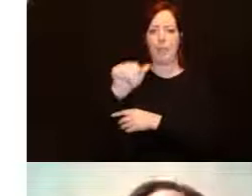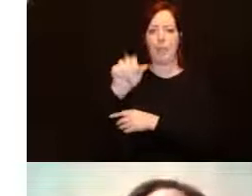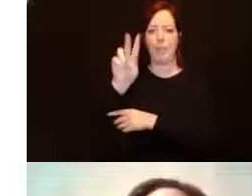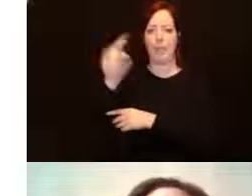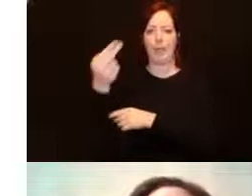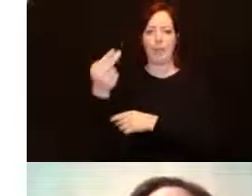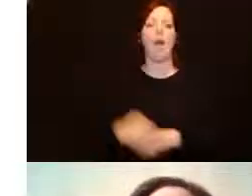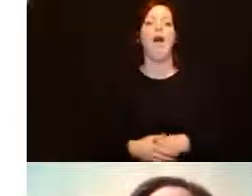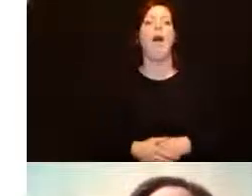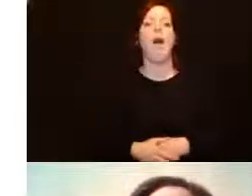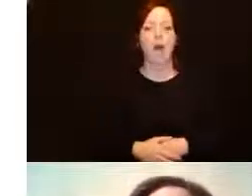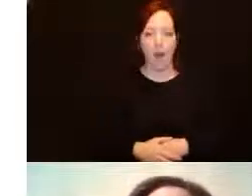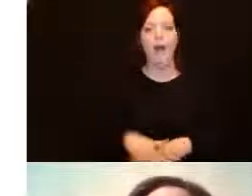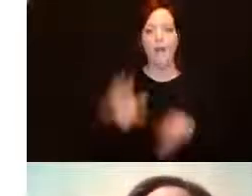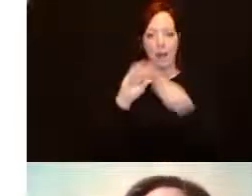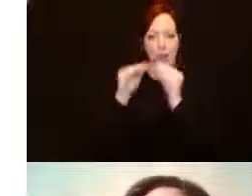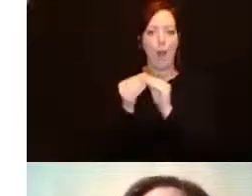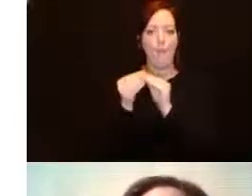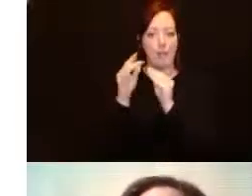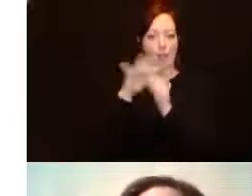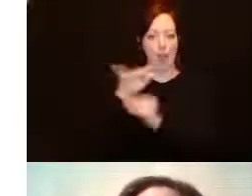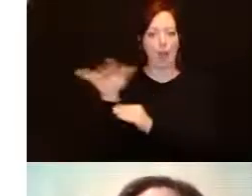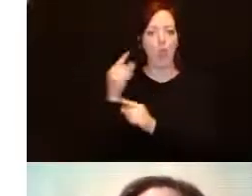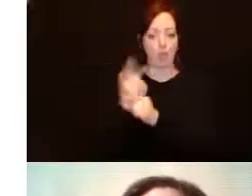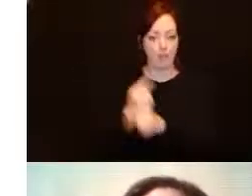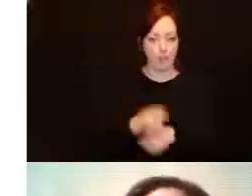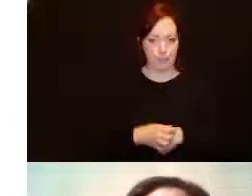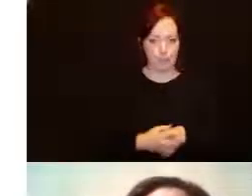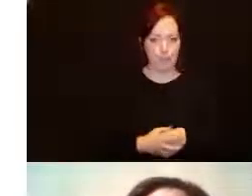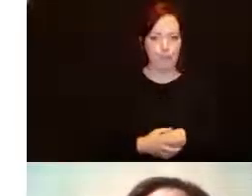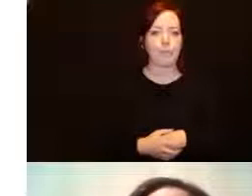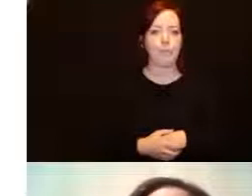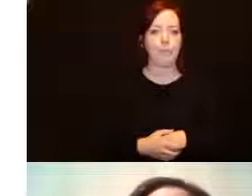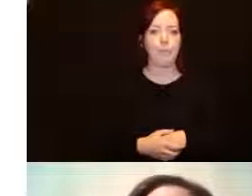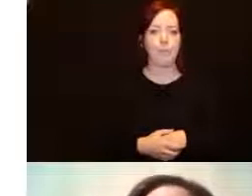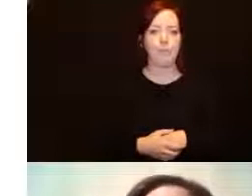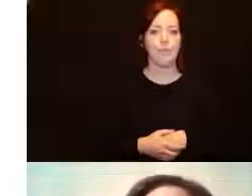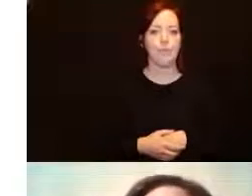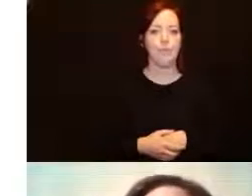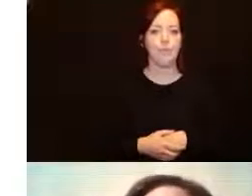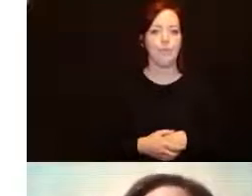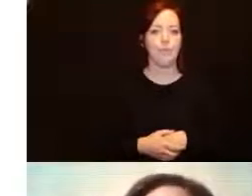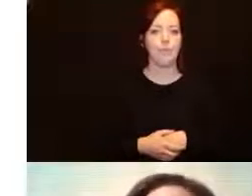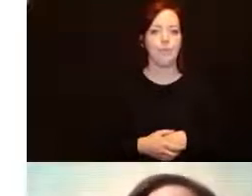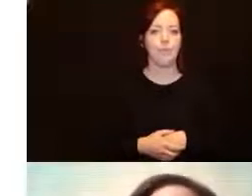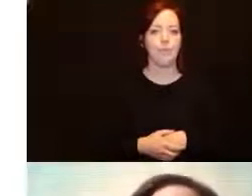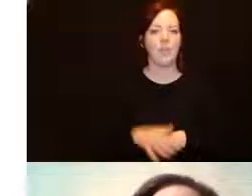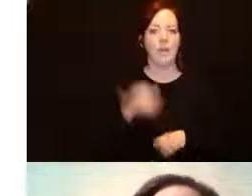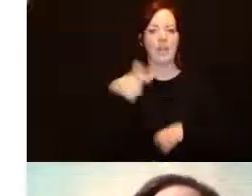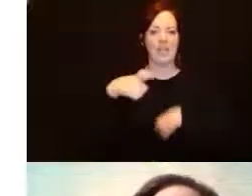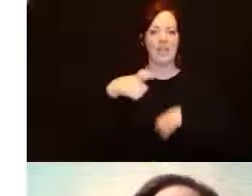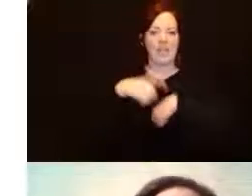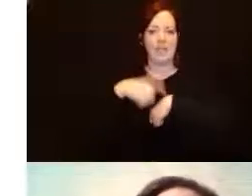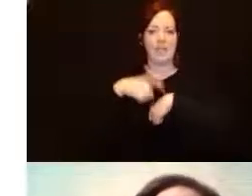weekly and the numbers there. Yes, this is the pascals, the weight of this energy. And this